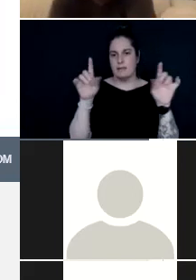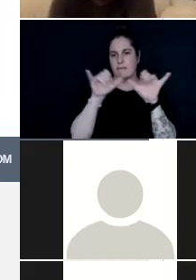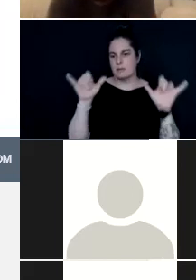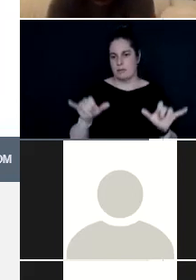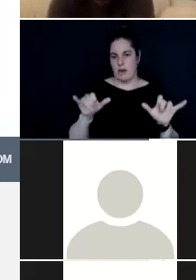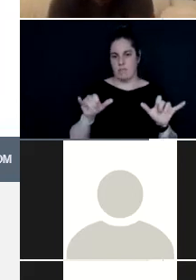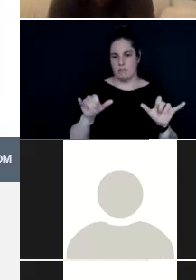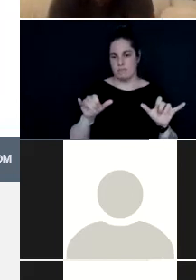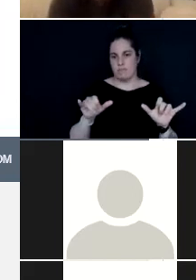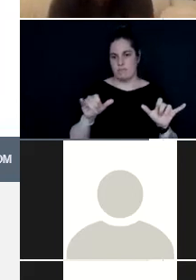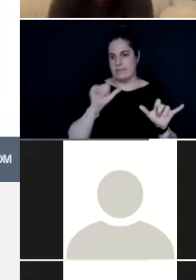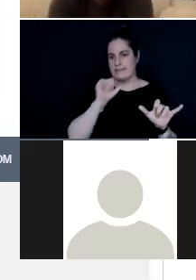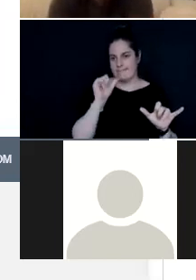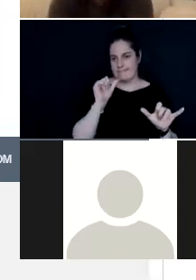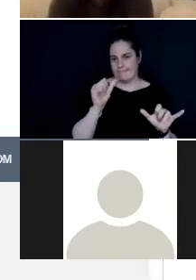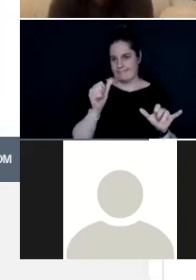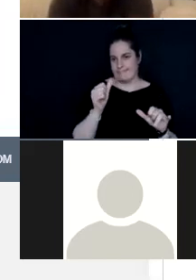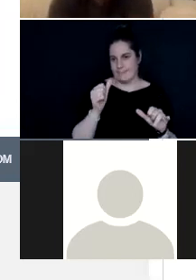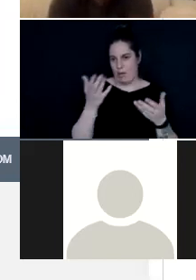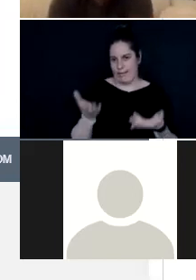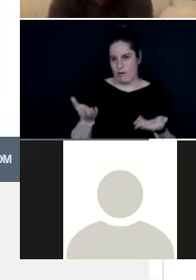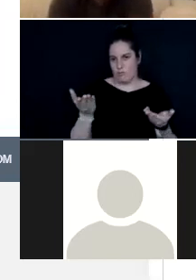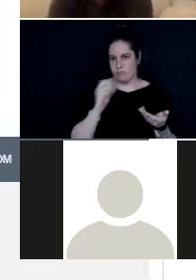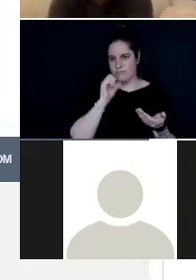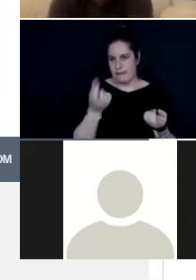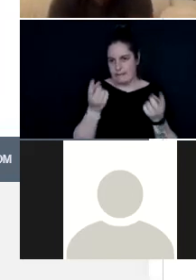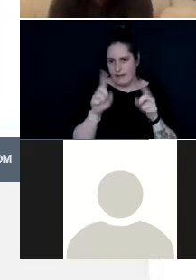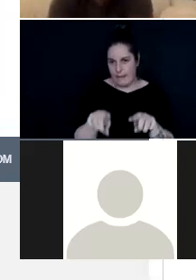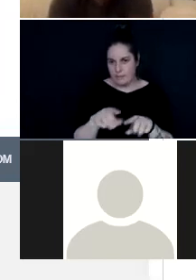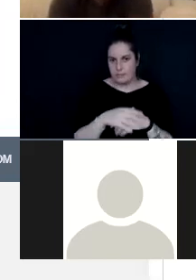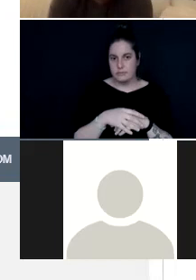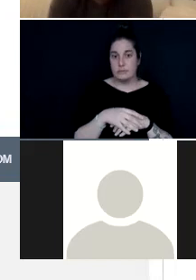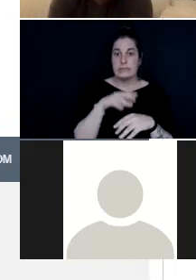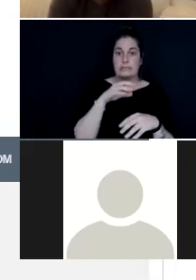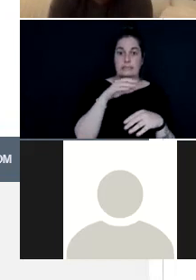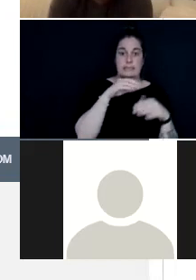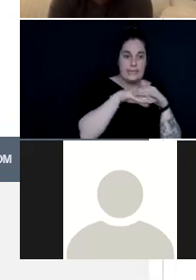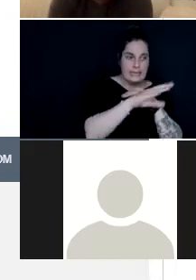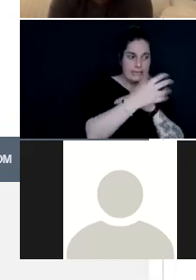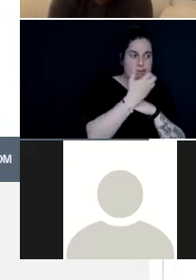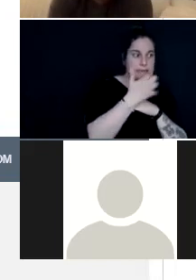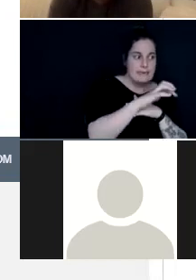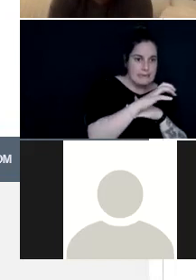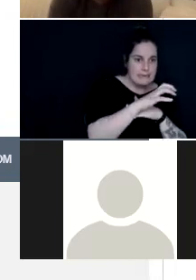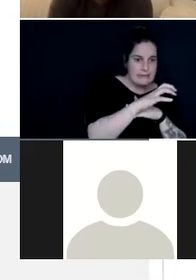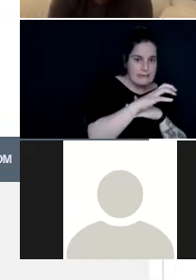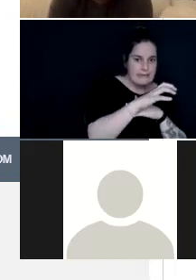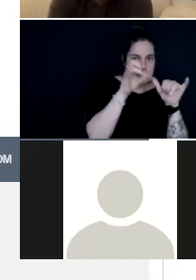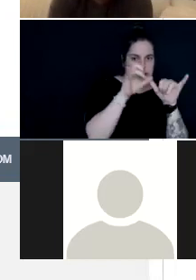Okay. So you put in heat, the system does some